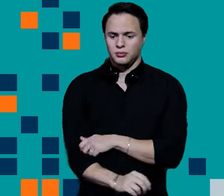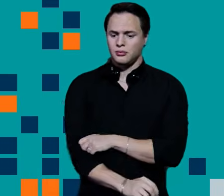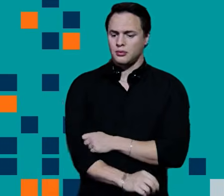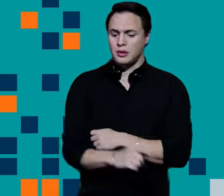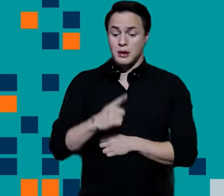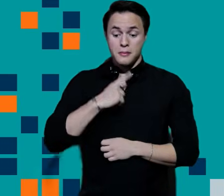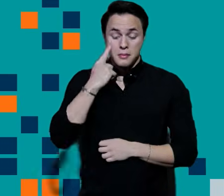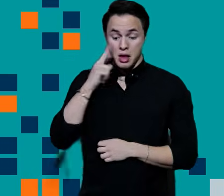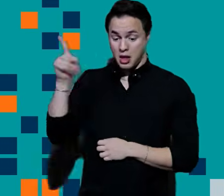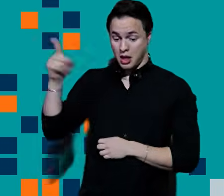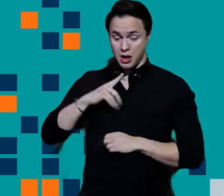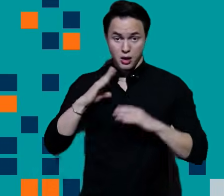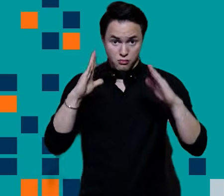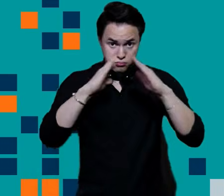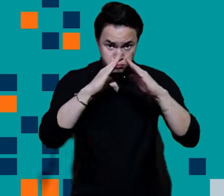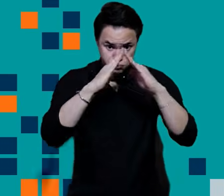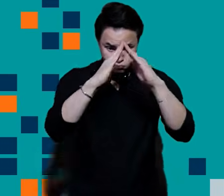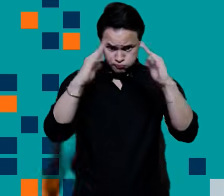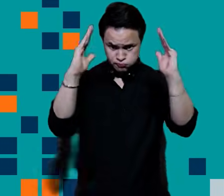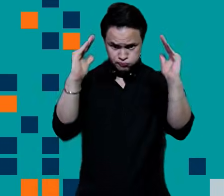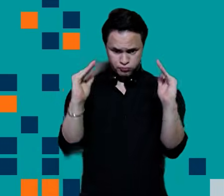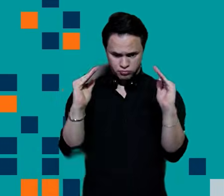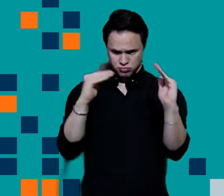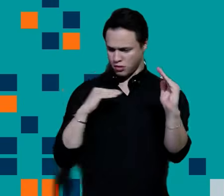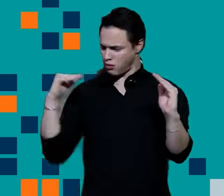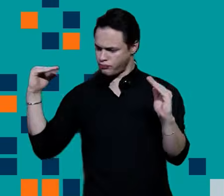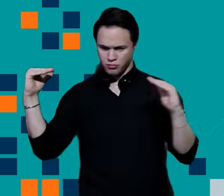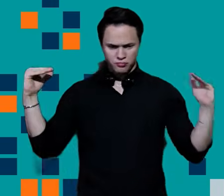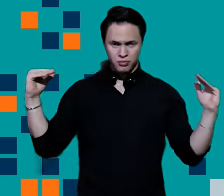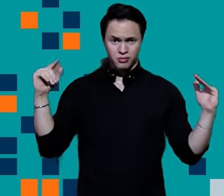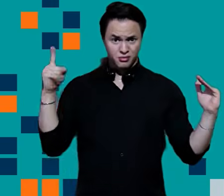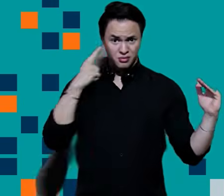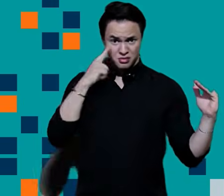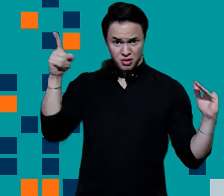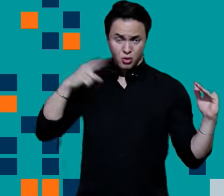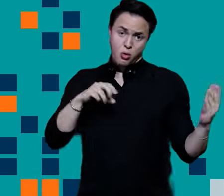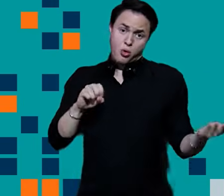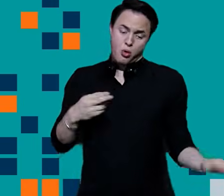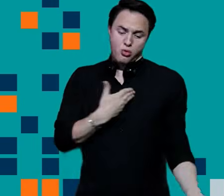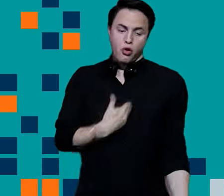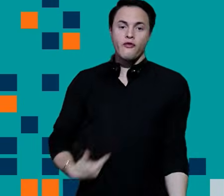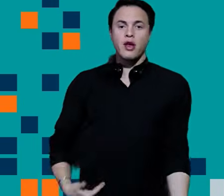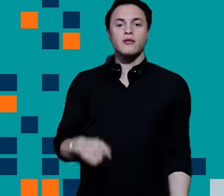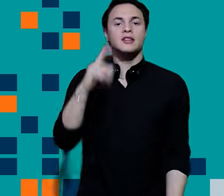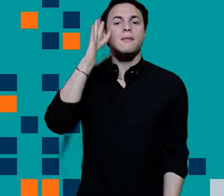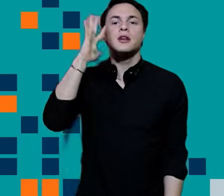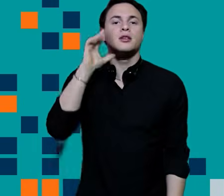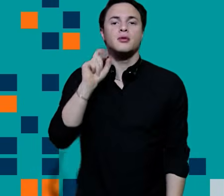a parliament building. Maybe represents order, good government, and civility.